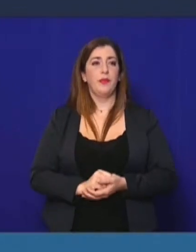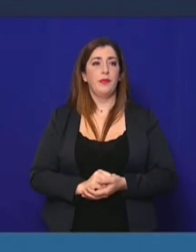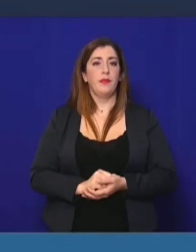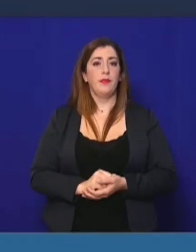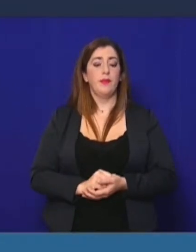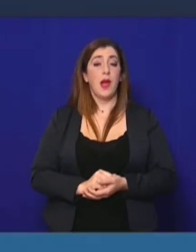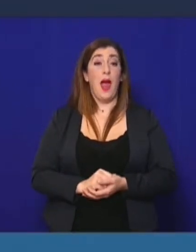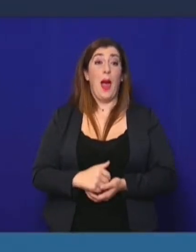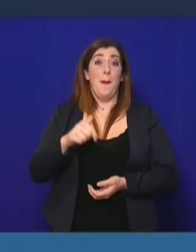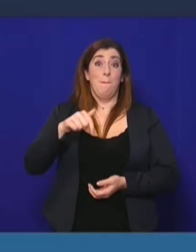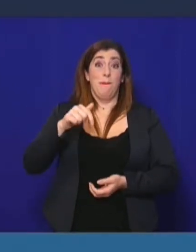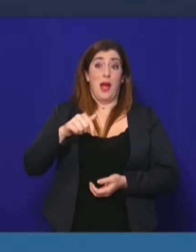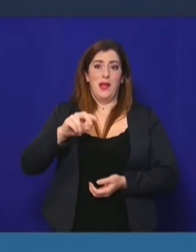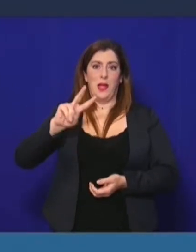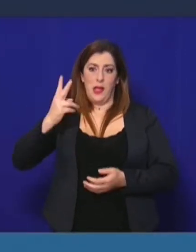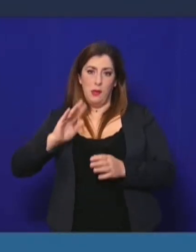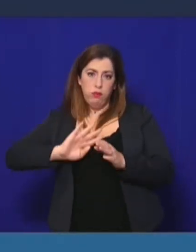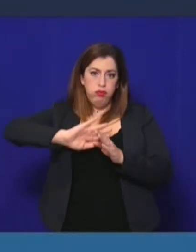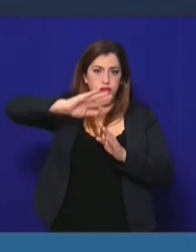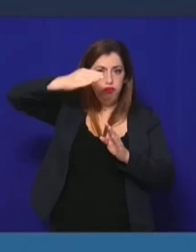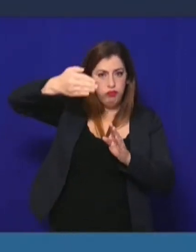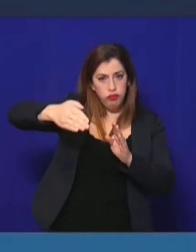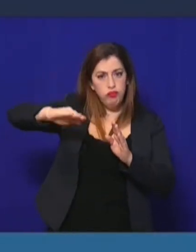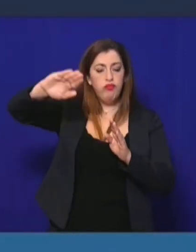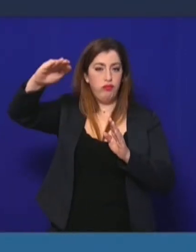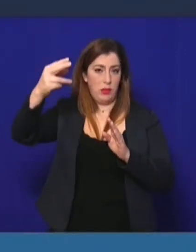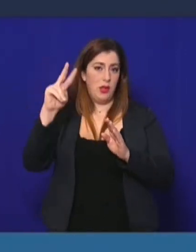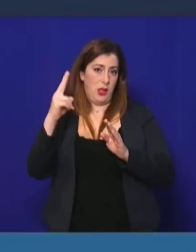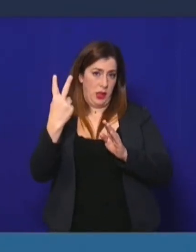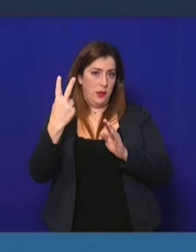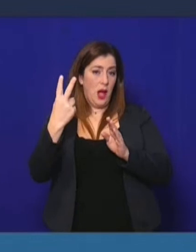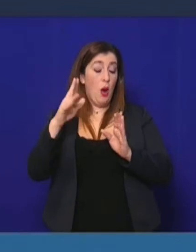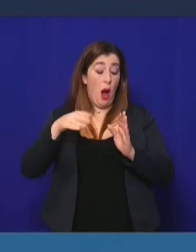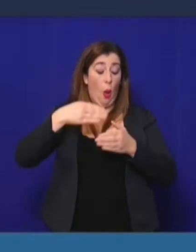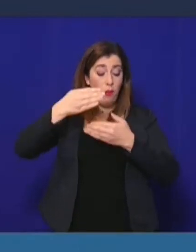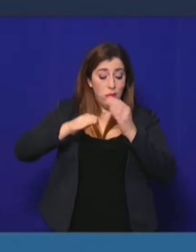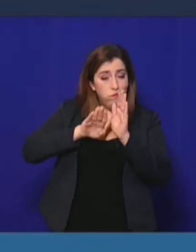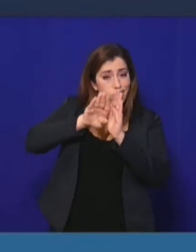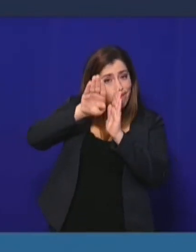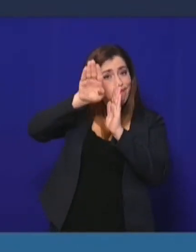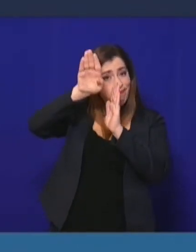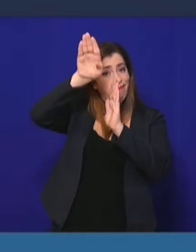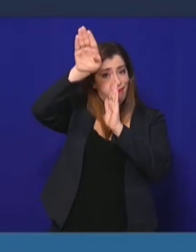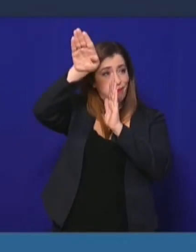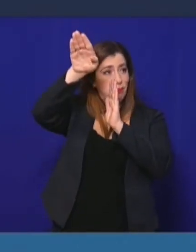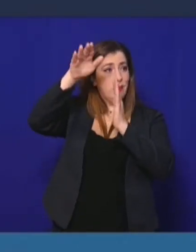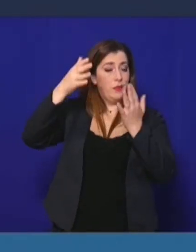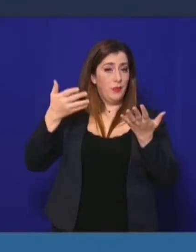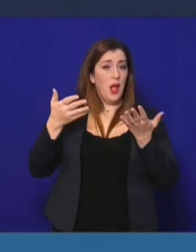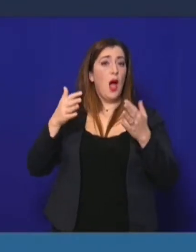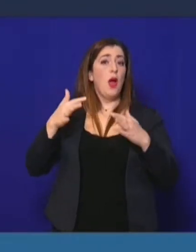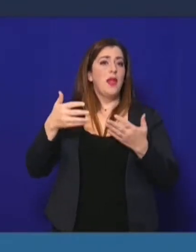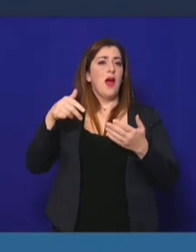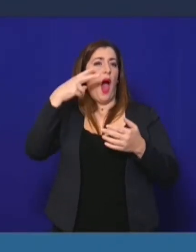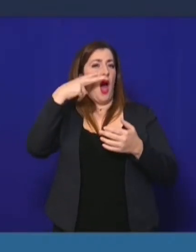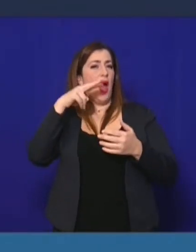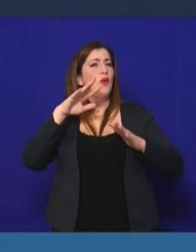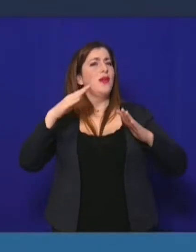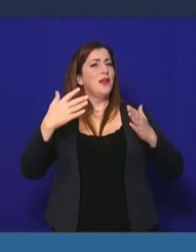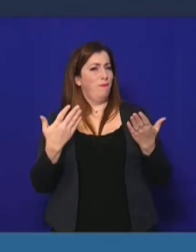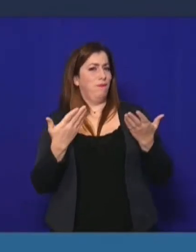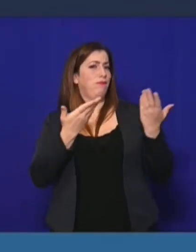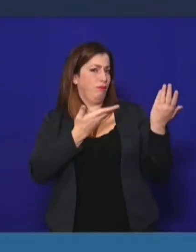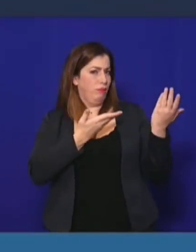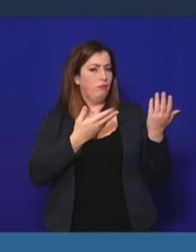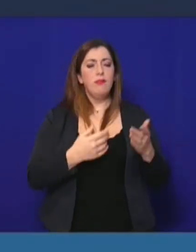aħna bħalissa qegħdin fit-tieni wave allura għadna tilajn il-fuq. U jekk inħarsu x'qed jiġri propju bħalma konna qegħdin naraw